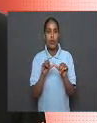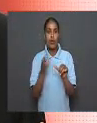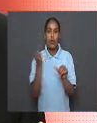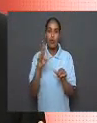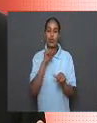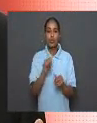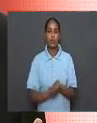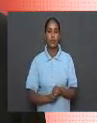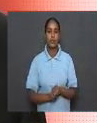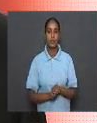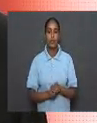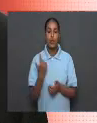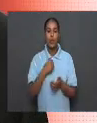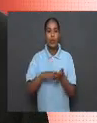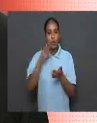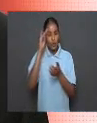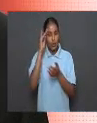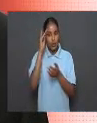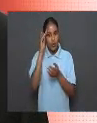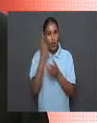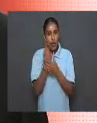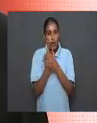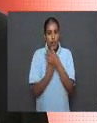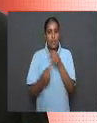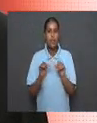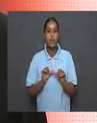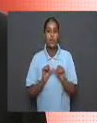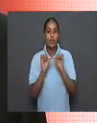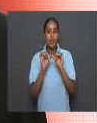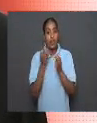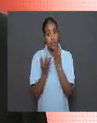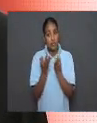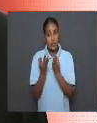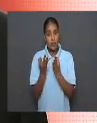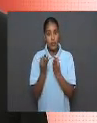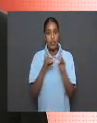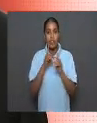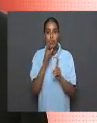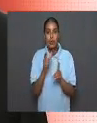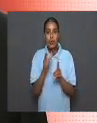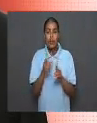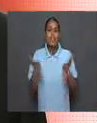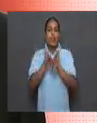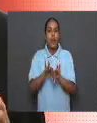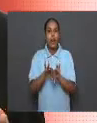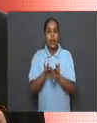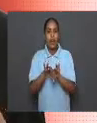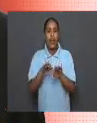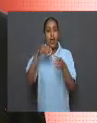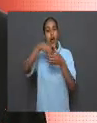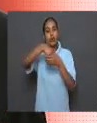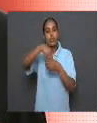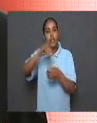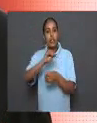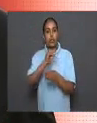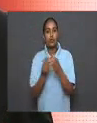not. We learned it is only spontaneous if it does not require an